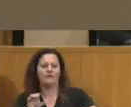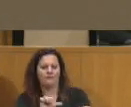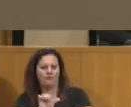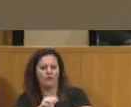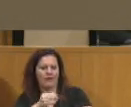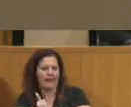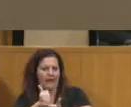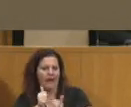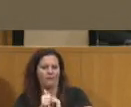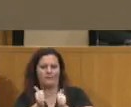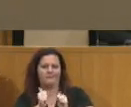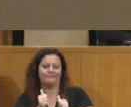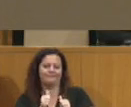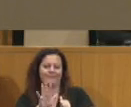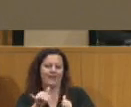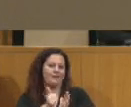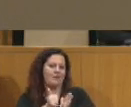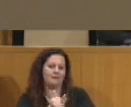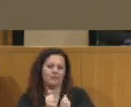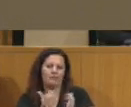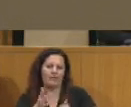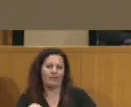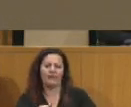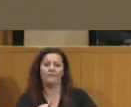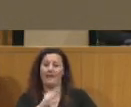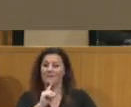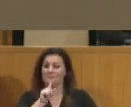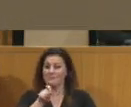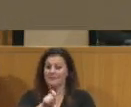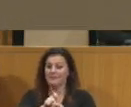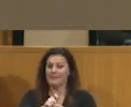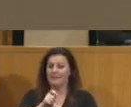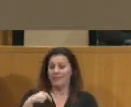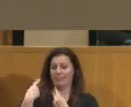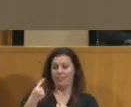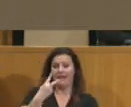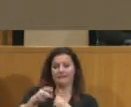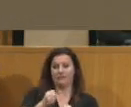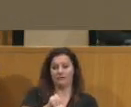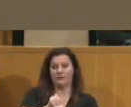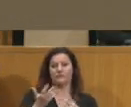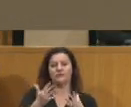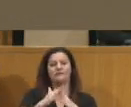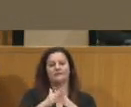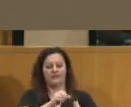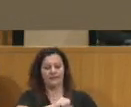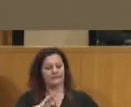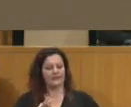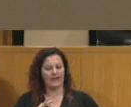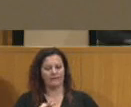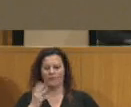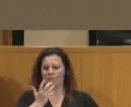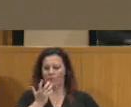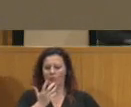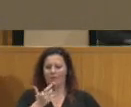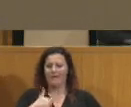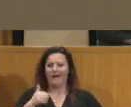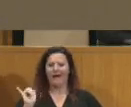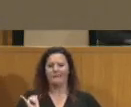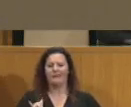not so tough out here Monday nights when you bring all 3 of your kids and you get to experience like what a 2, 4, and 6 year are.